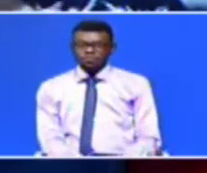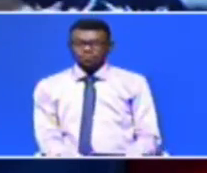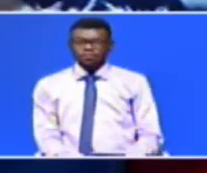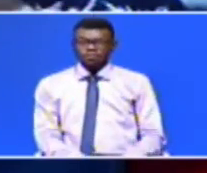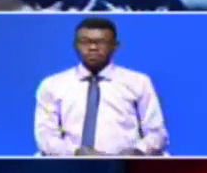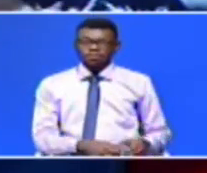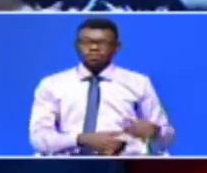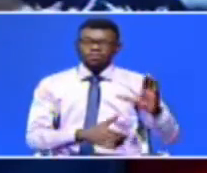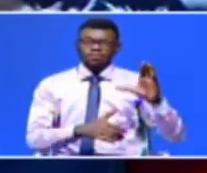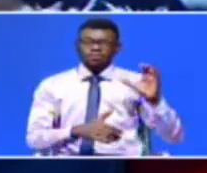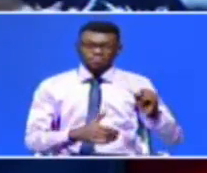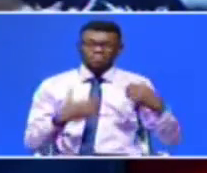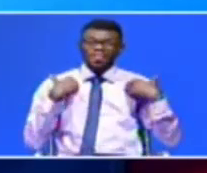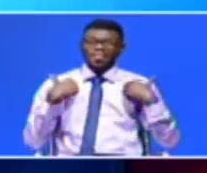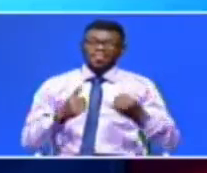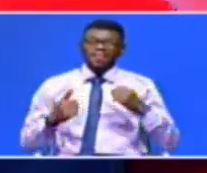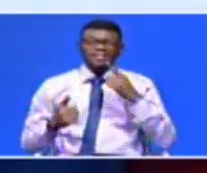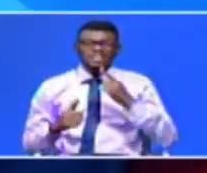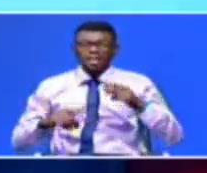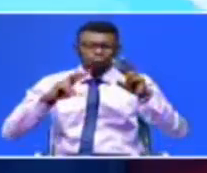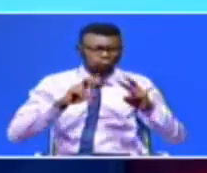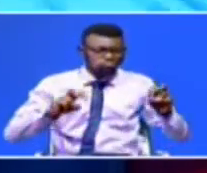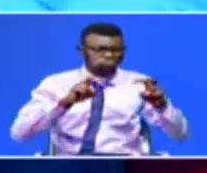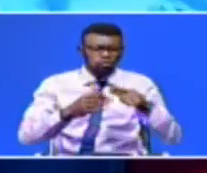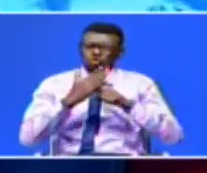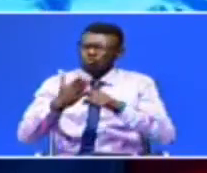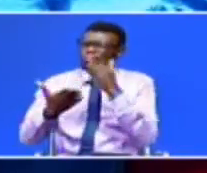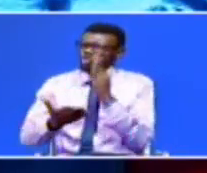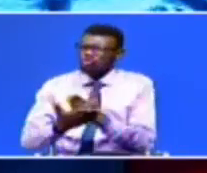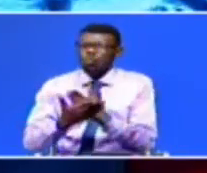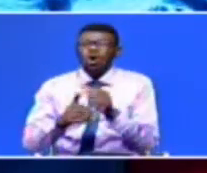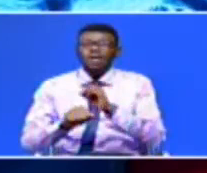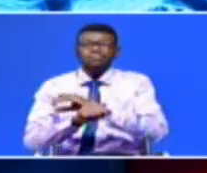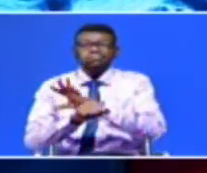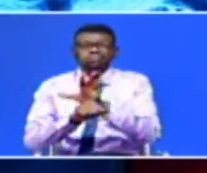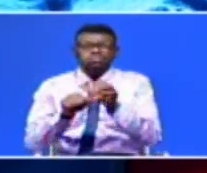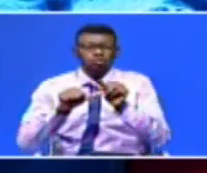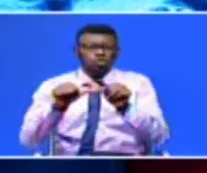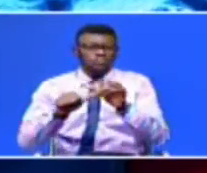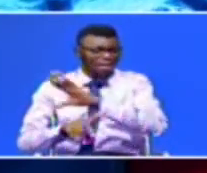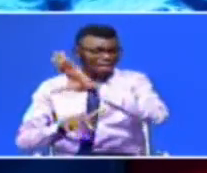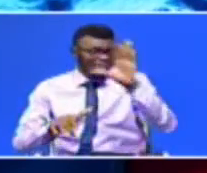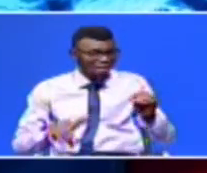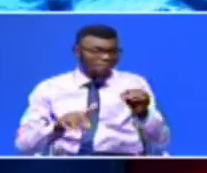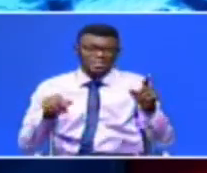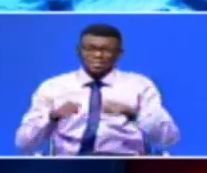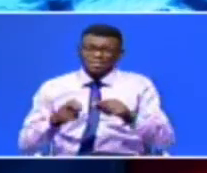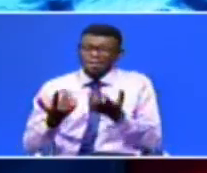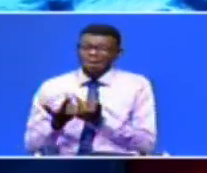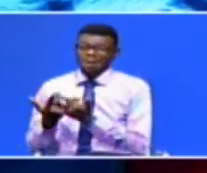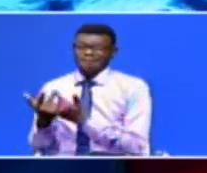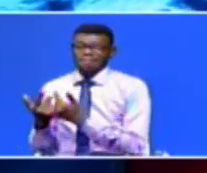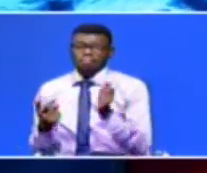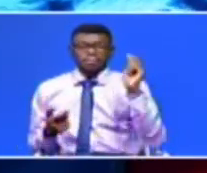Wizara ya Afya Kenya imeonya kuwa utafiti unaonyesha mwenendo wa maambukizi ya korona unaelekea kilele barani Afrika. Kwenye hesabu za hivi punde,